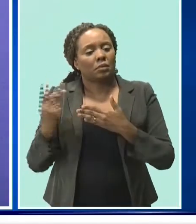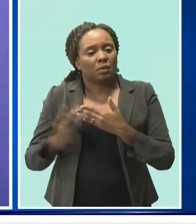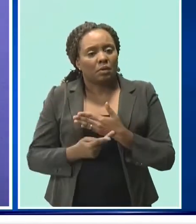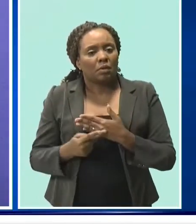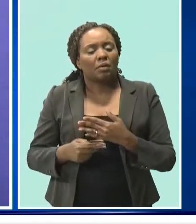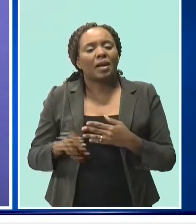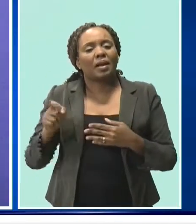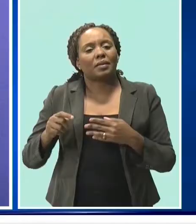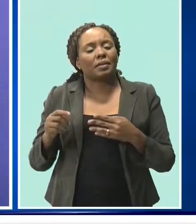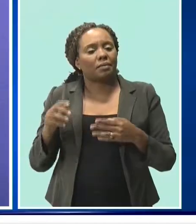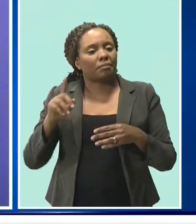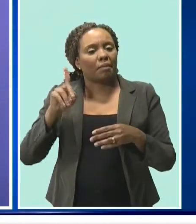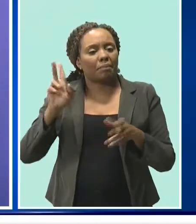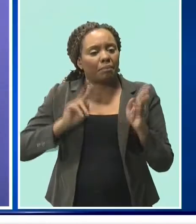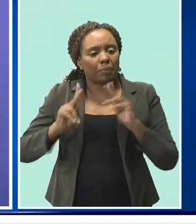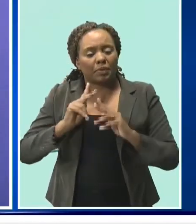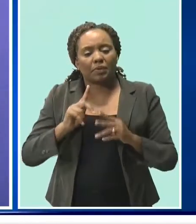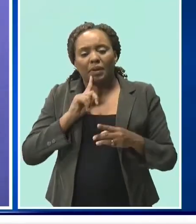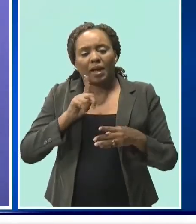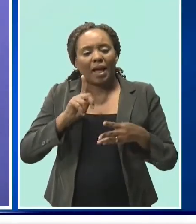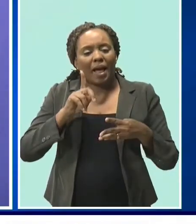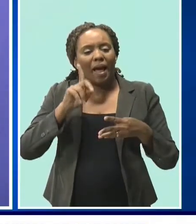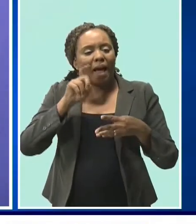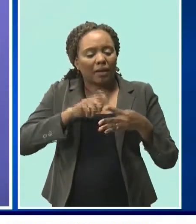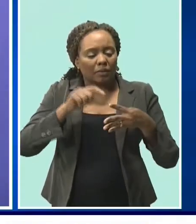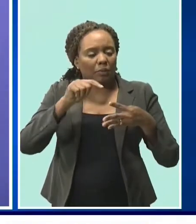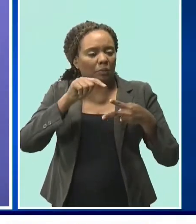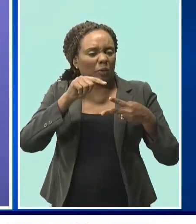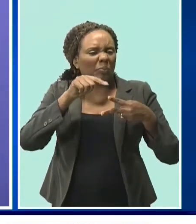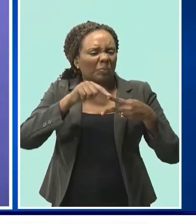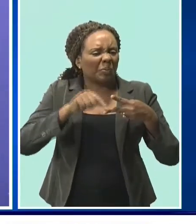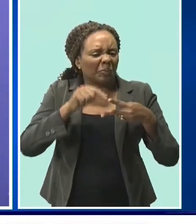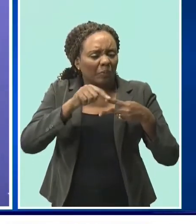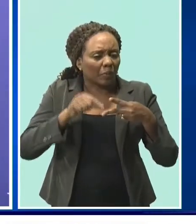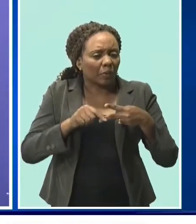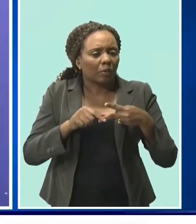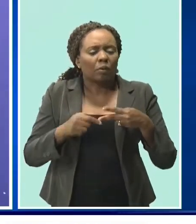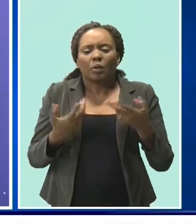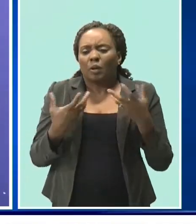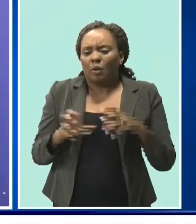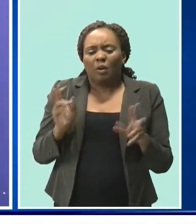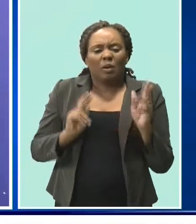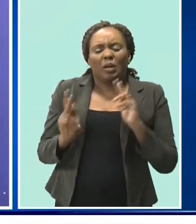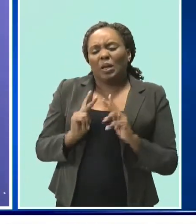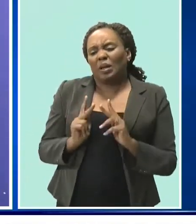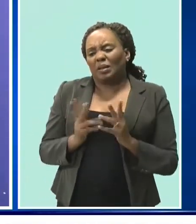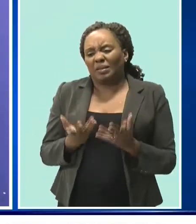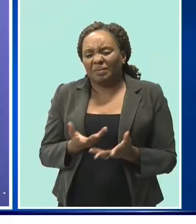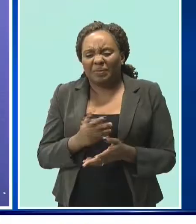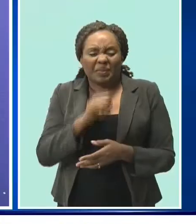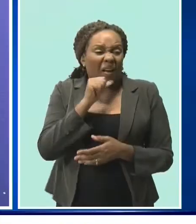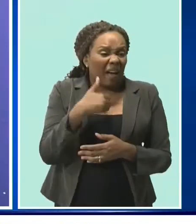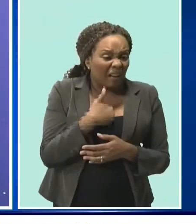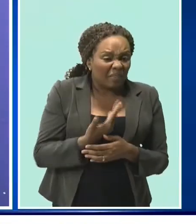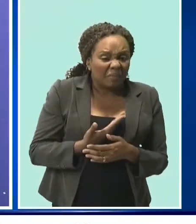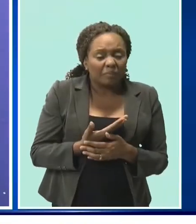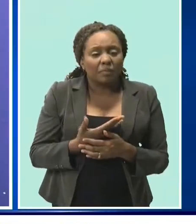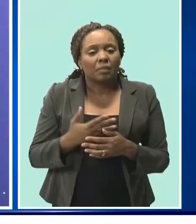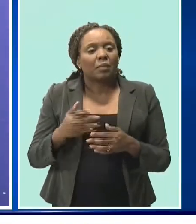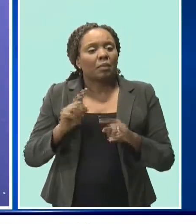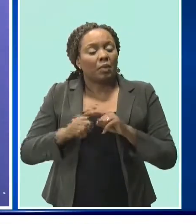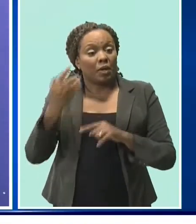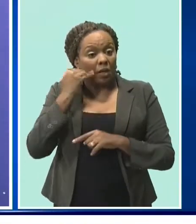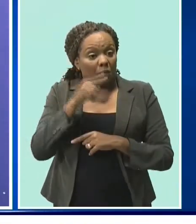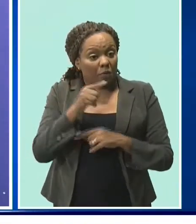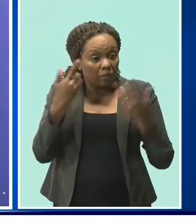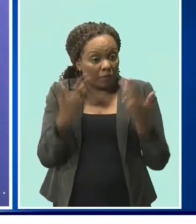that make sure that we really don't want anybody slipping through the cracks or the safety net. So they'll be referred there. But the persons who